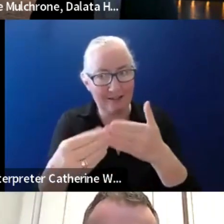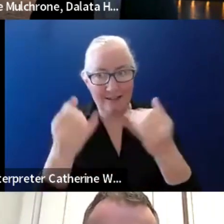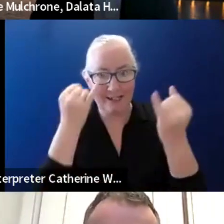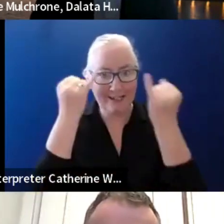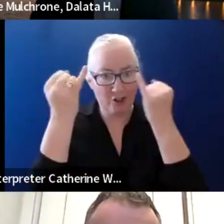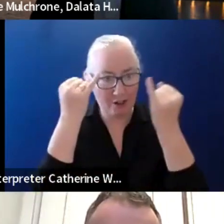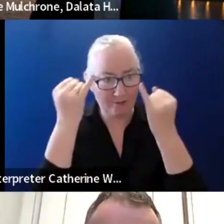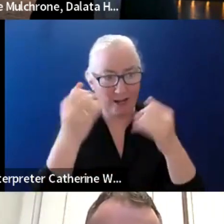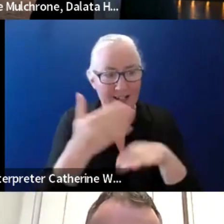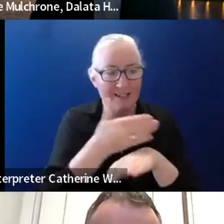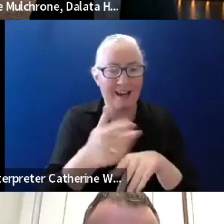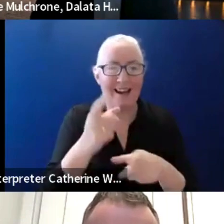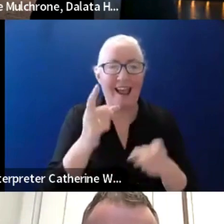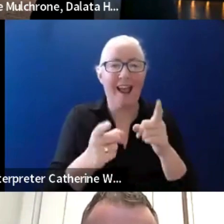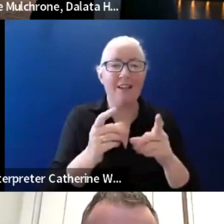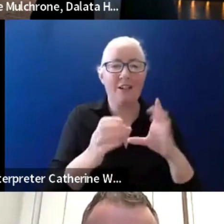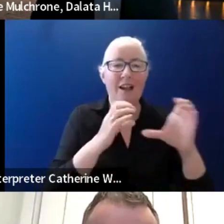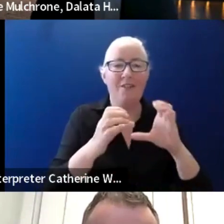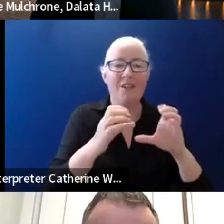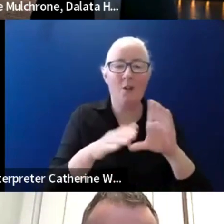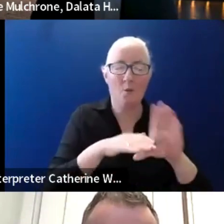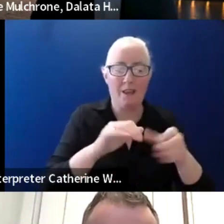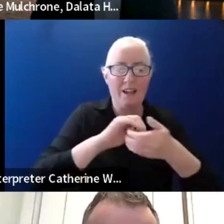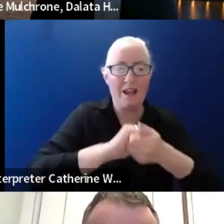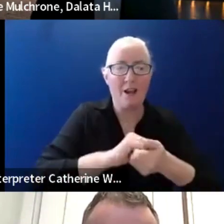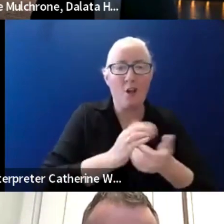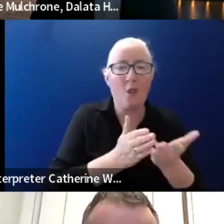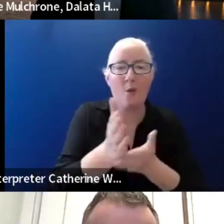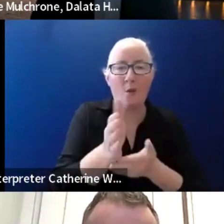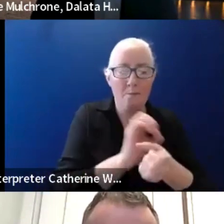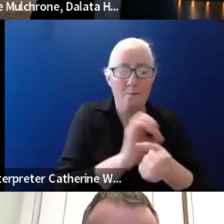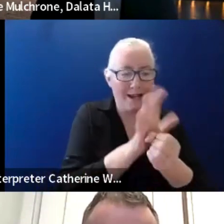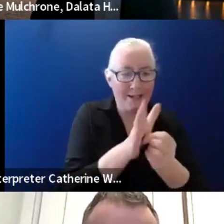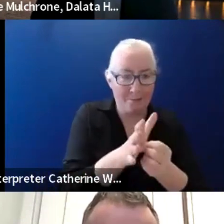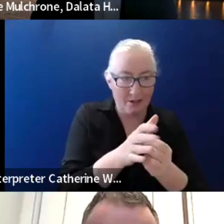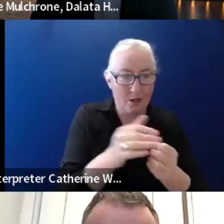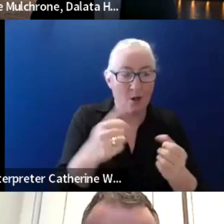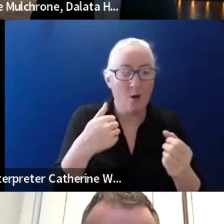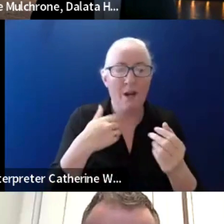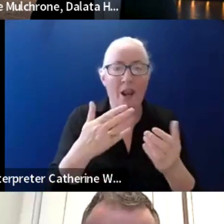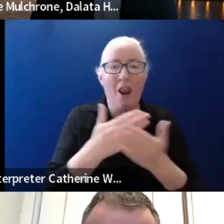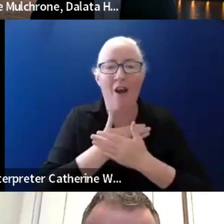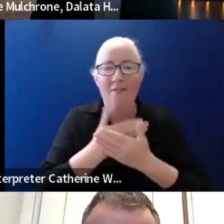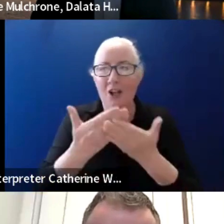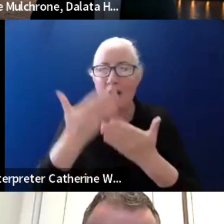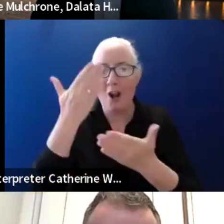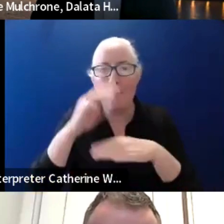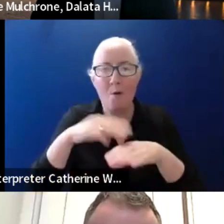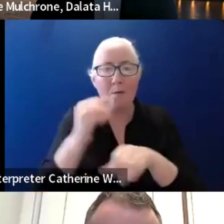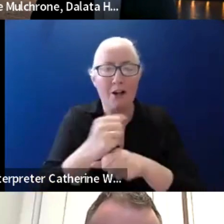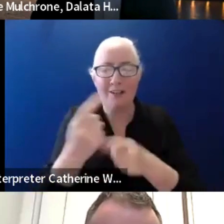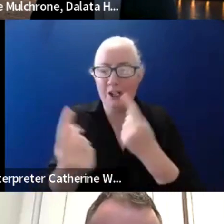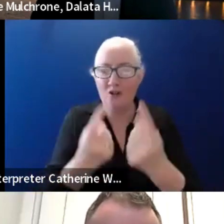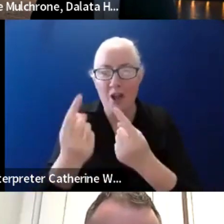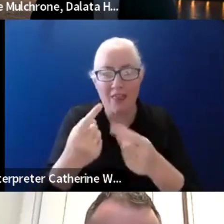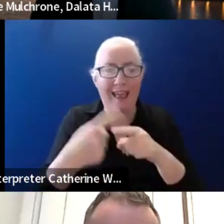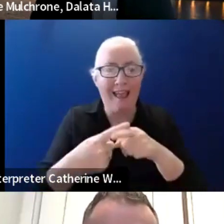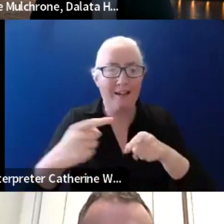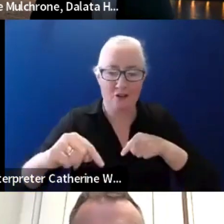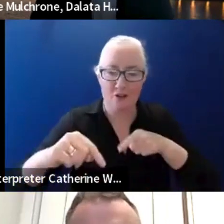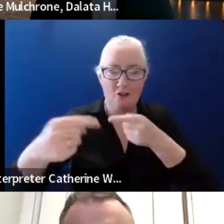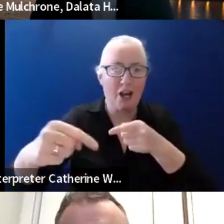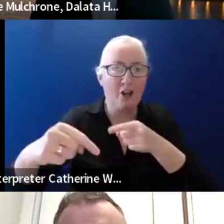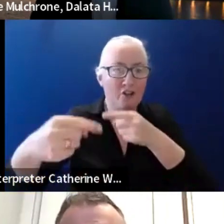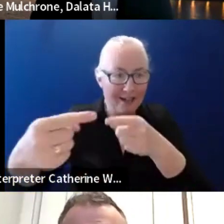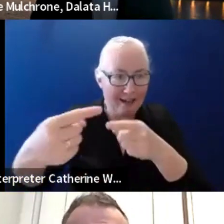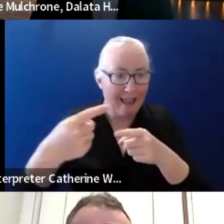initiative that began as a conversation among colleagues during the pandemic, where we wanted to learn more about each other's experiences and challenges that we face.